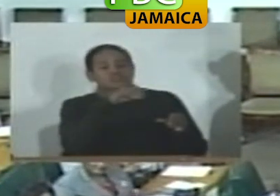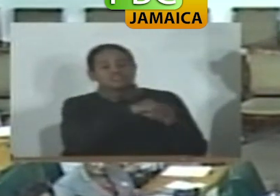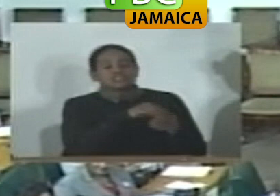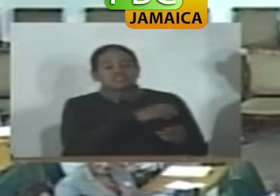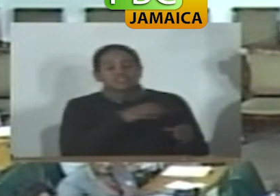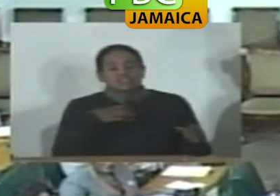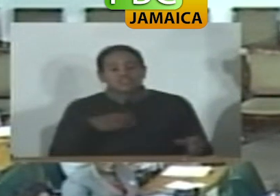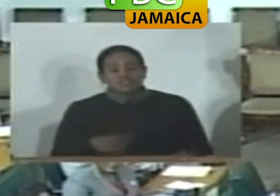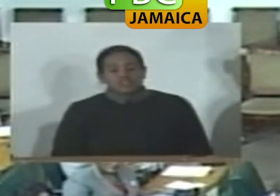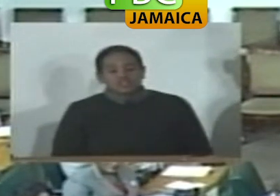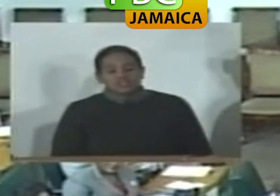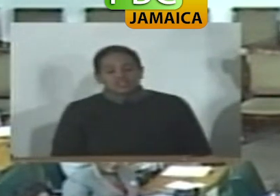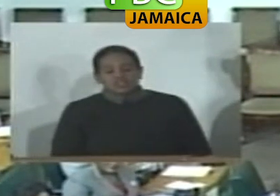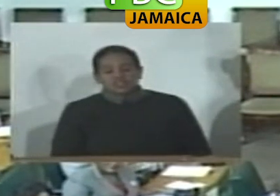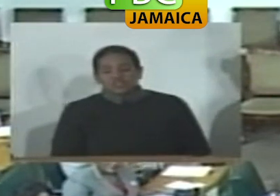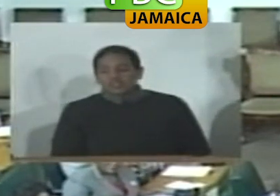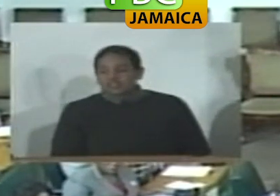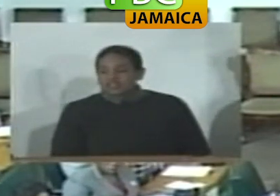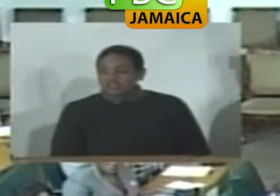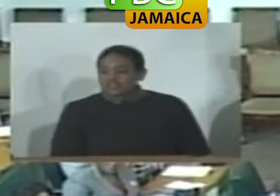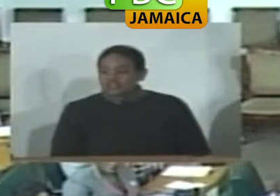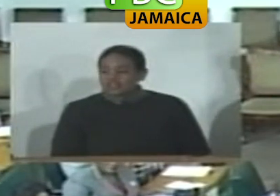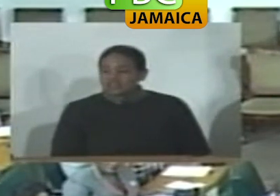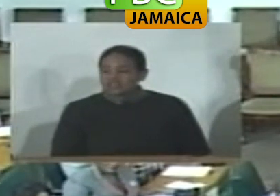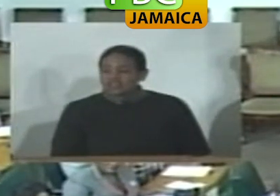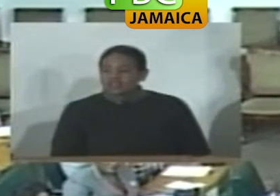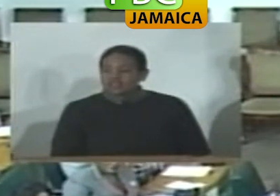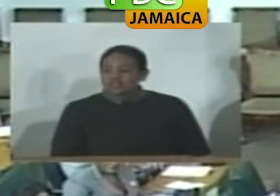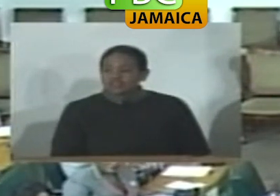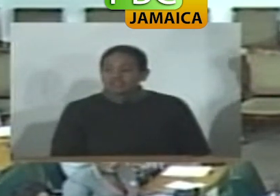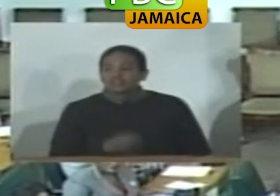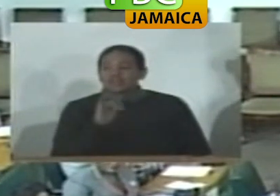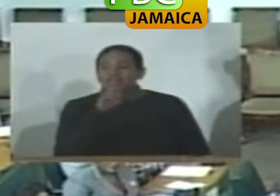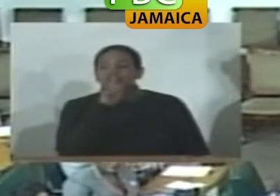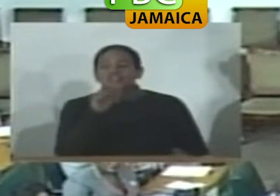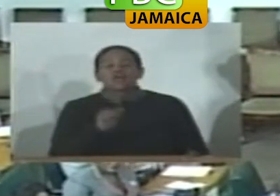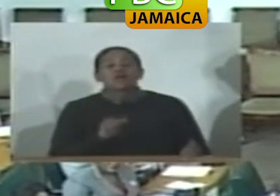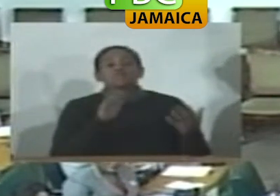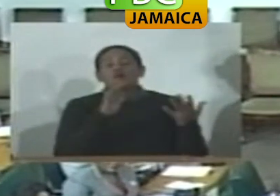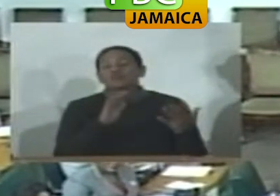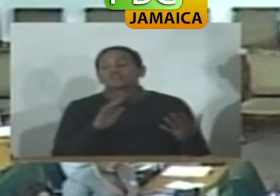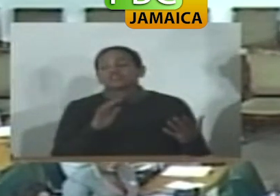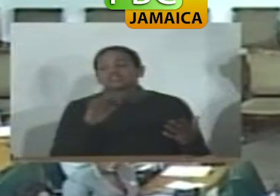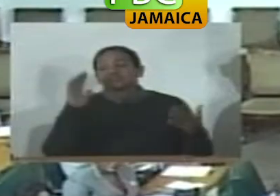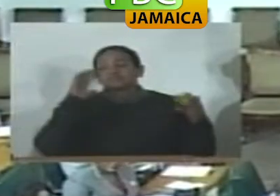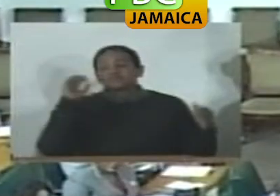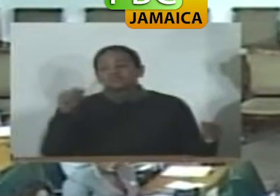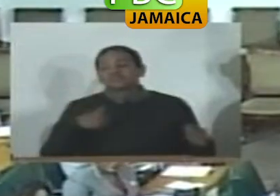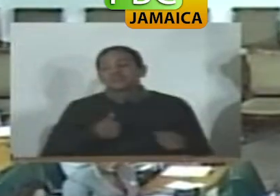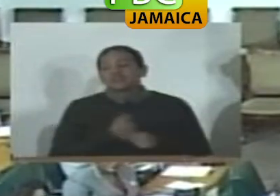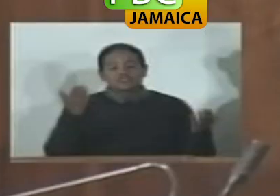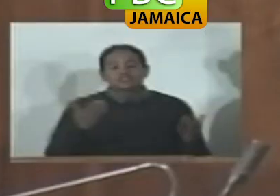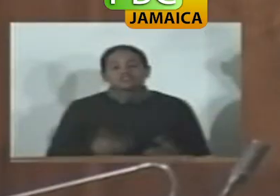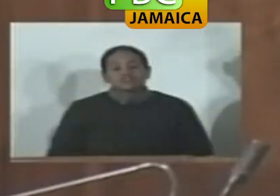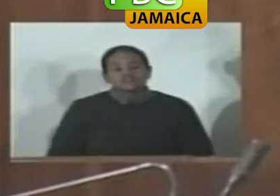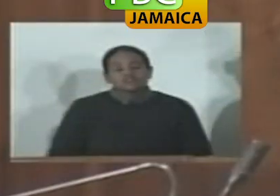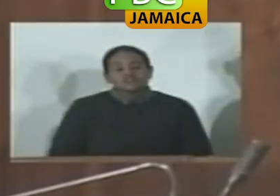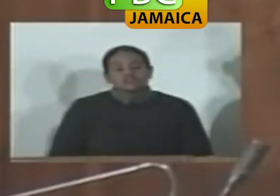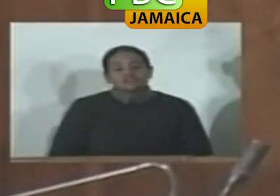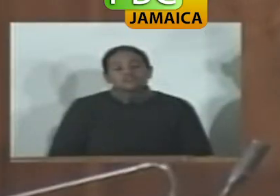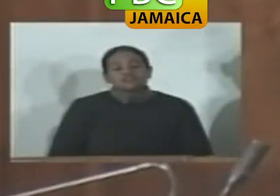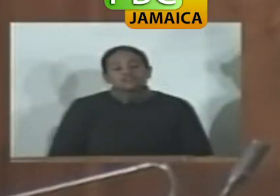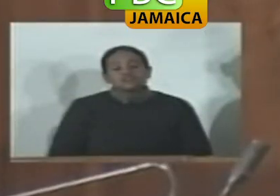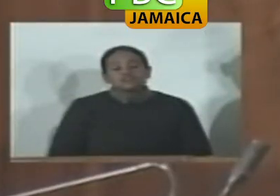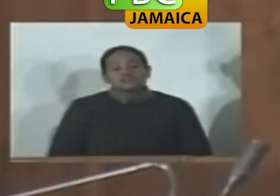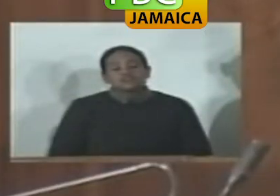pursue careers elsewhere. He proposed that students be given incentives to remain on the island. I